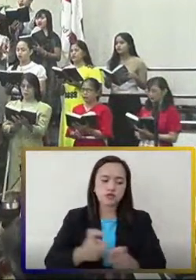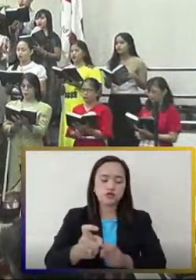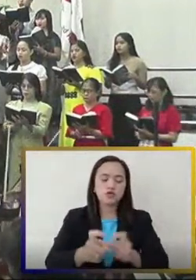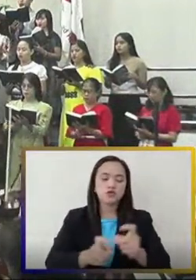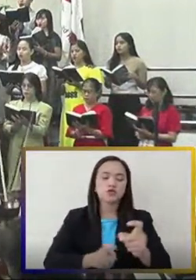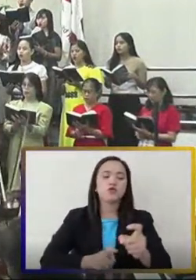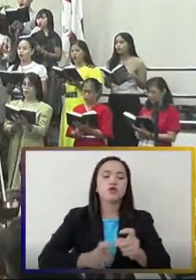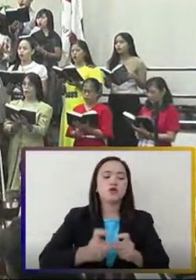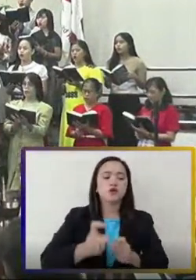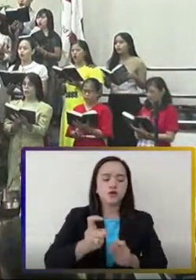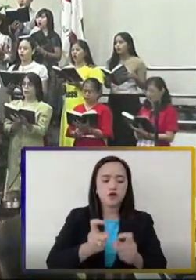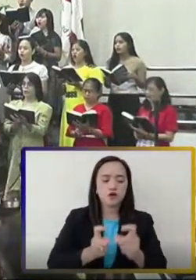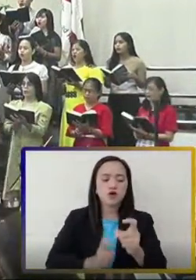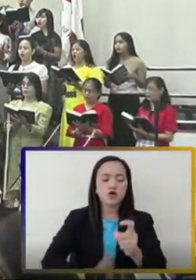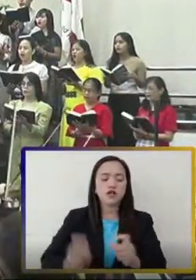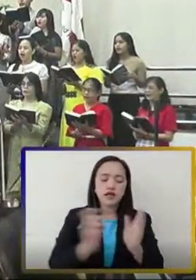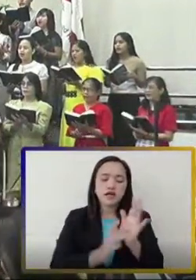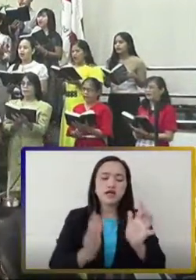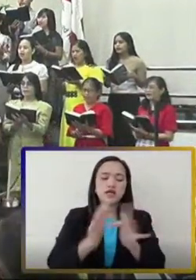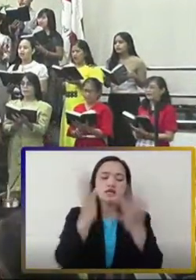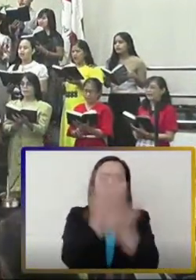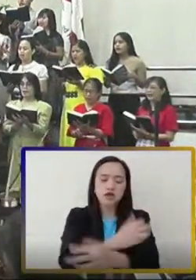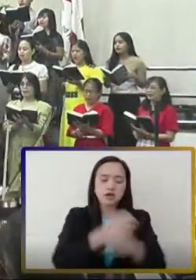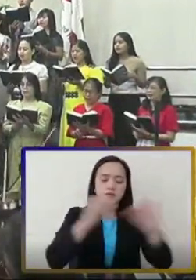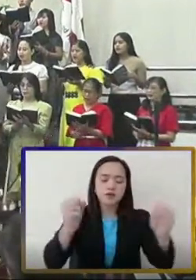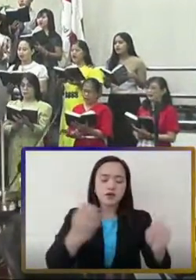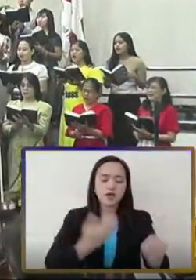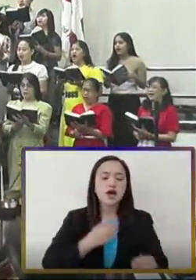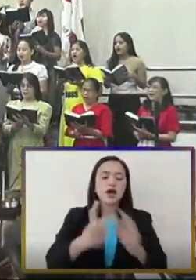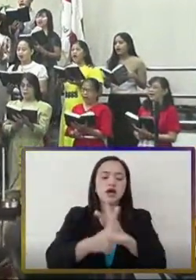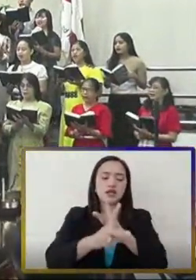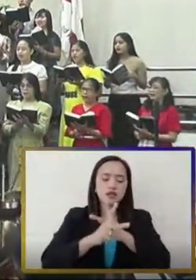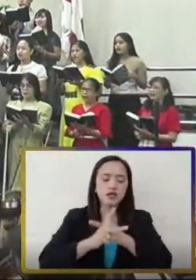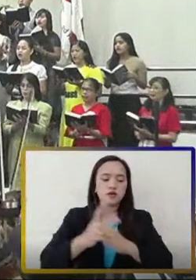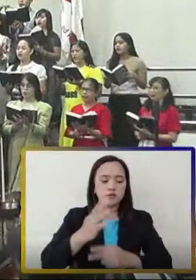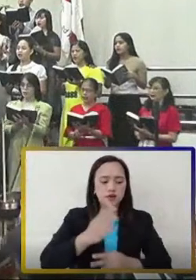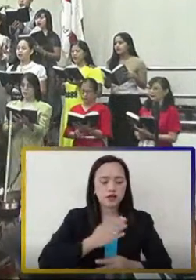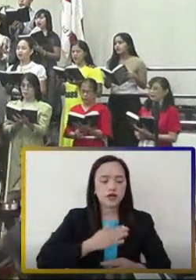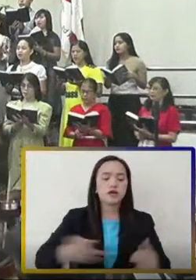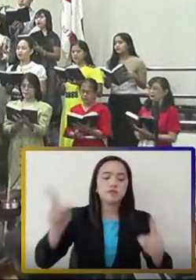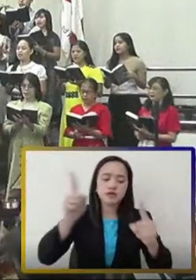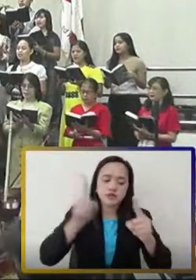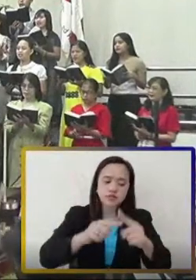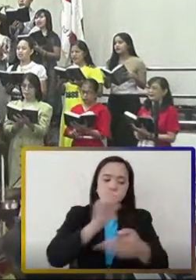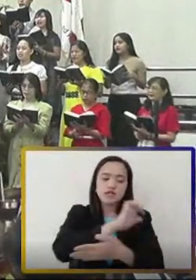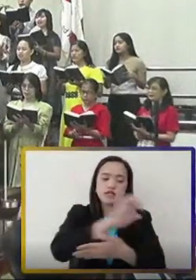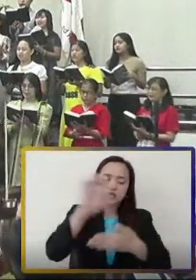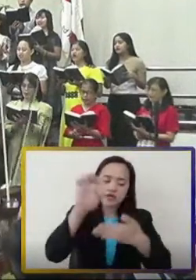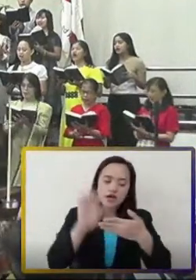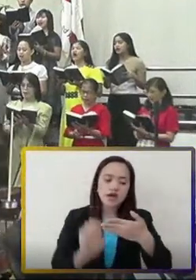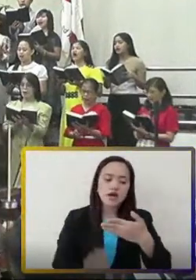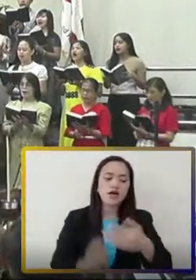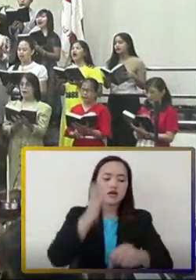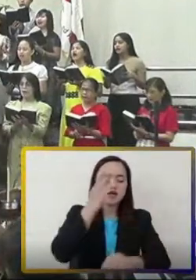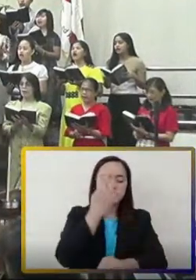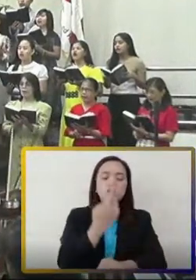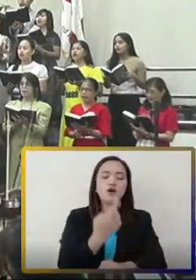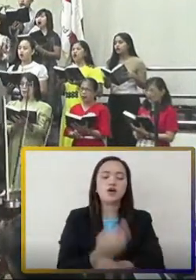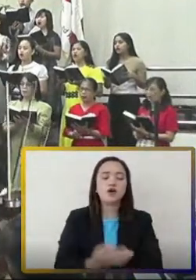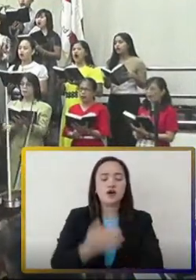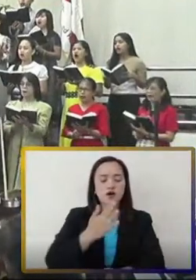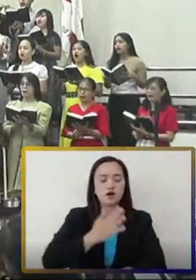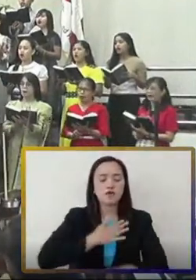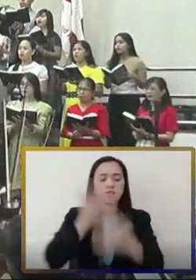in control. He saved me and He will keep me till the end.